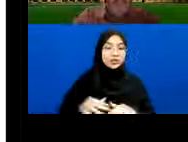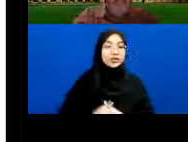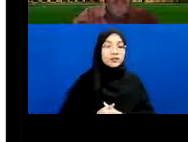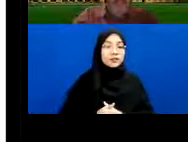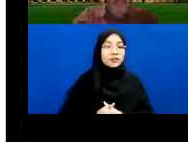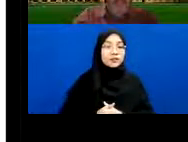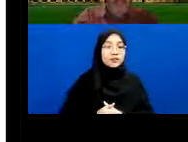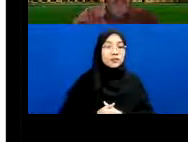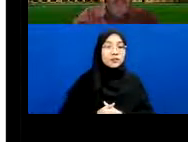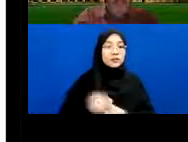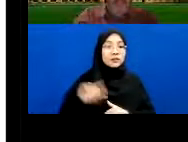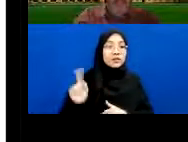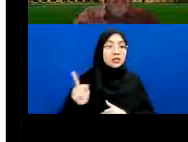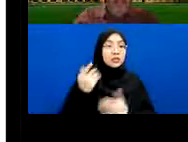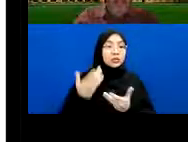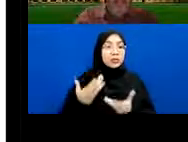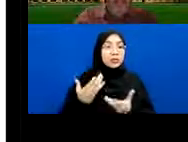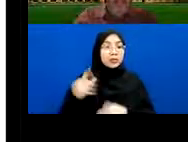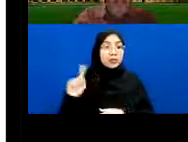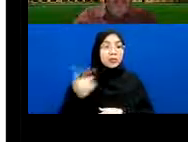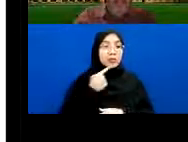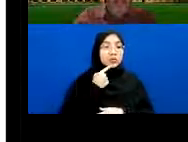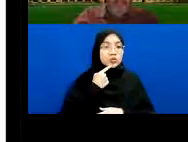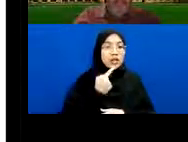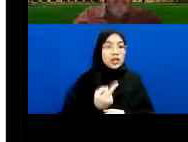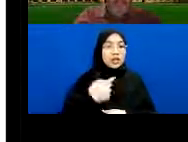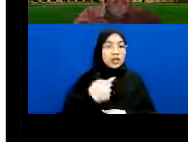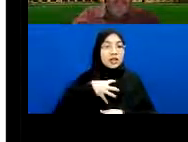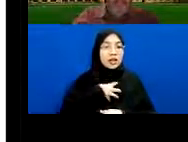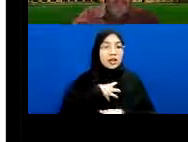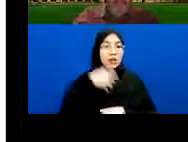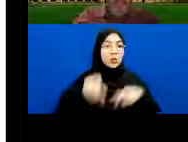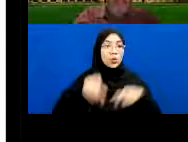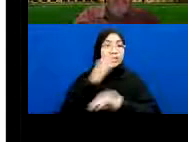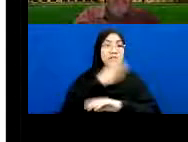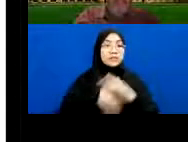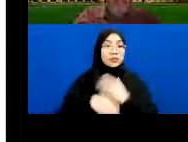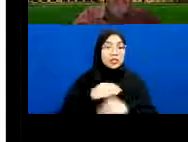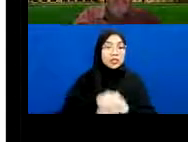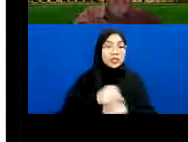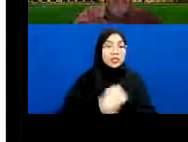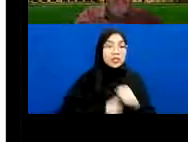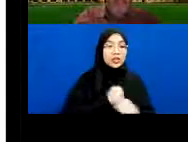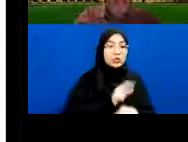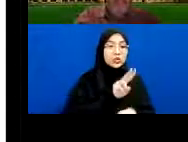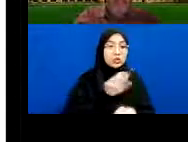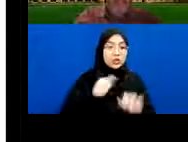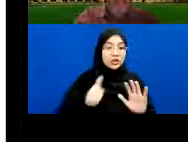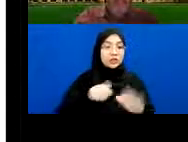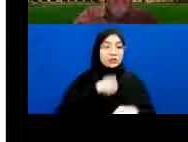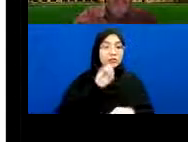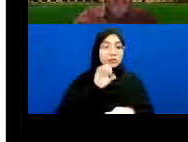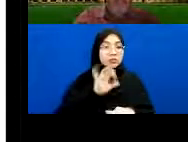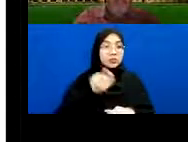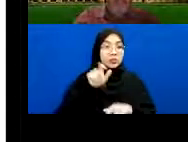disability in the Article 24. The article ensures that people with disability can access education without